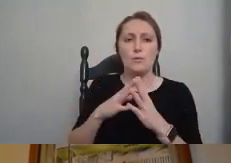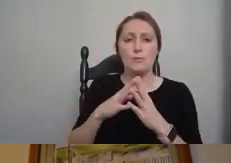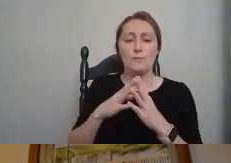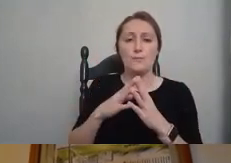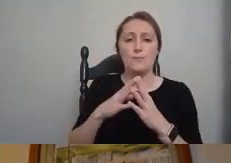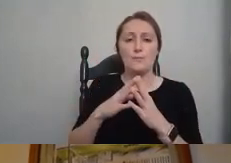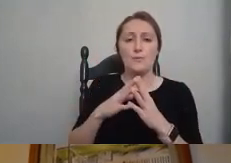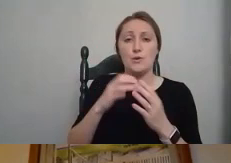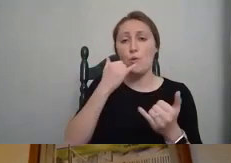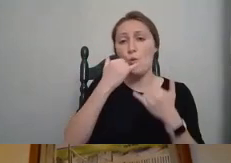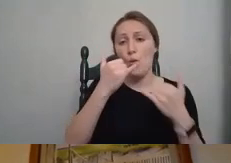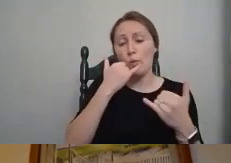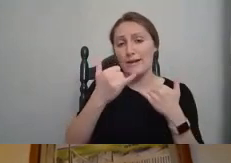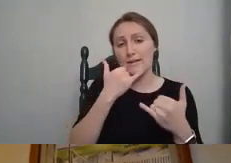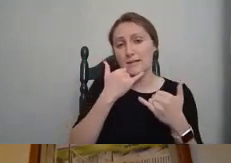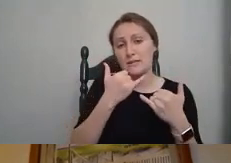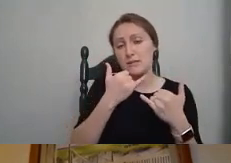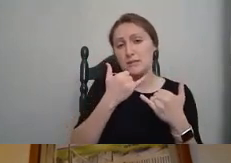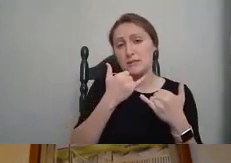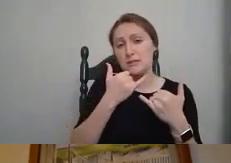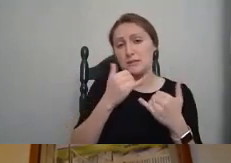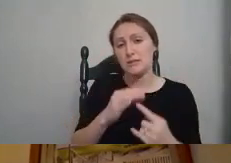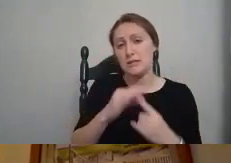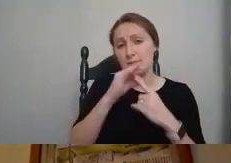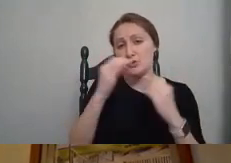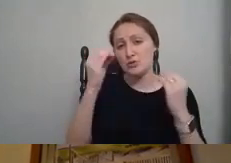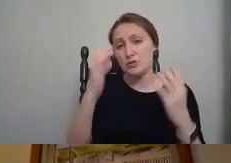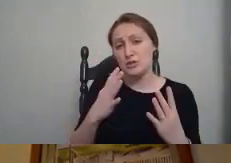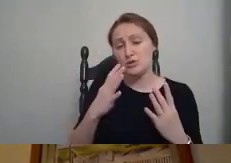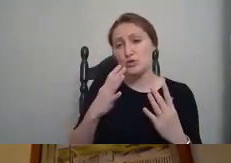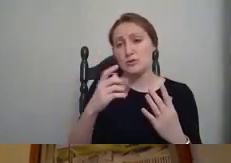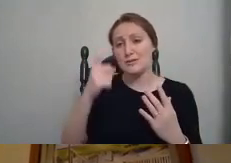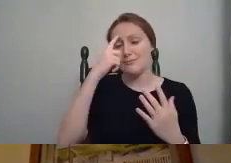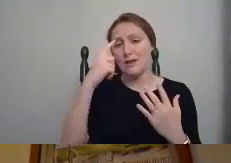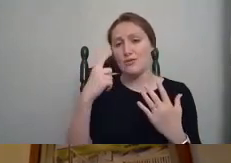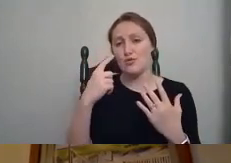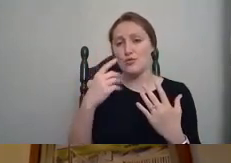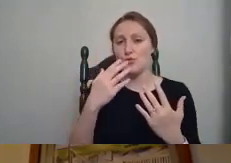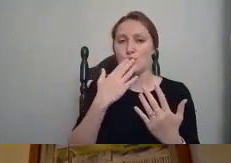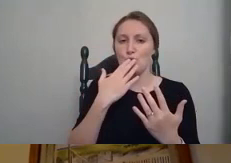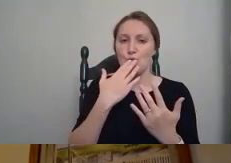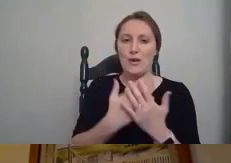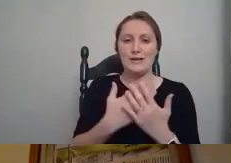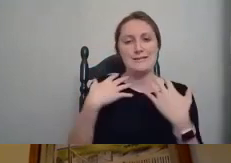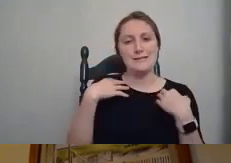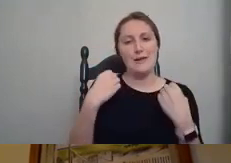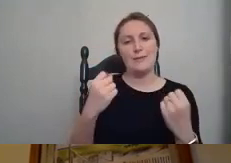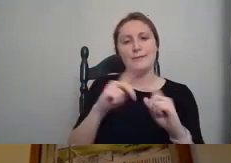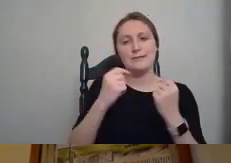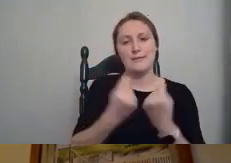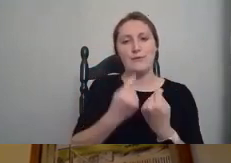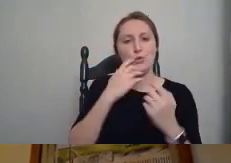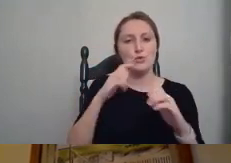of calling up our specials teachers and our mental wellness team to do those check-ins on a